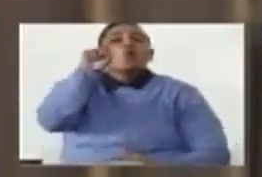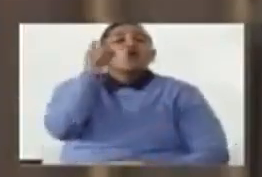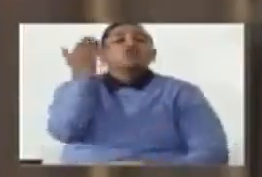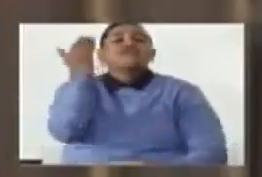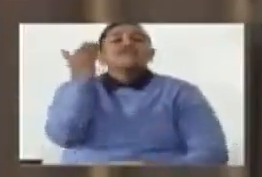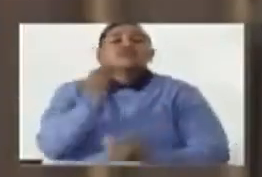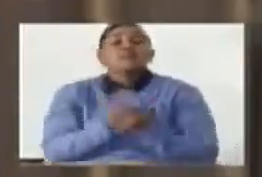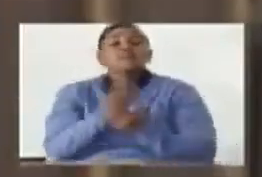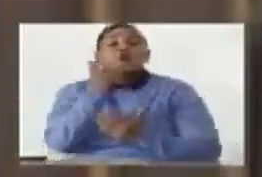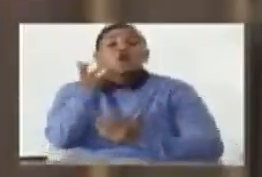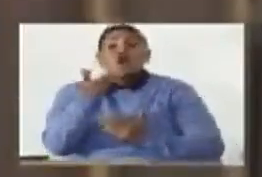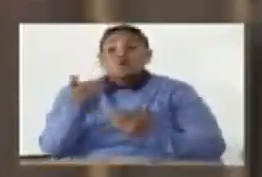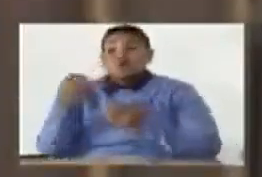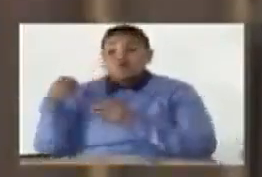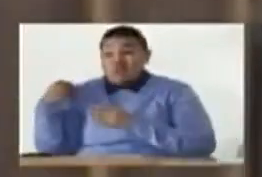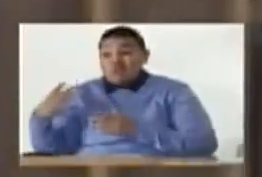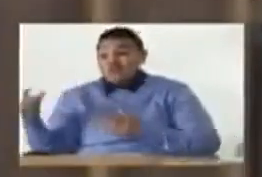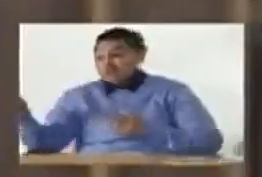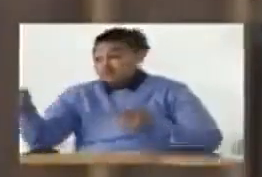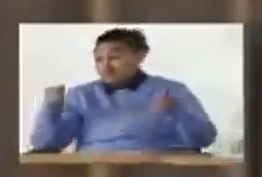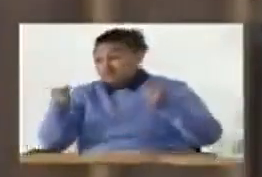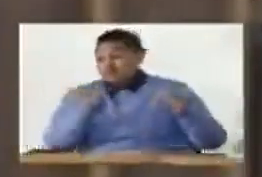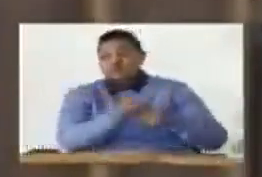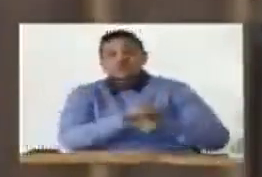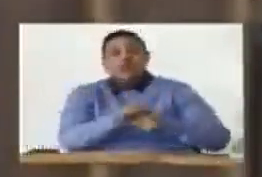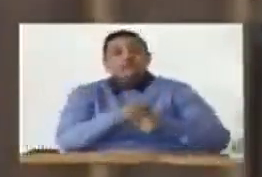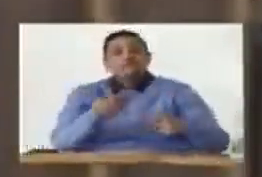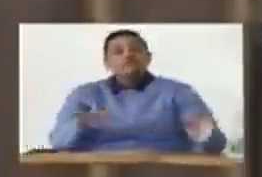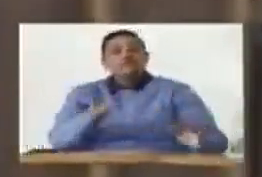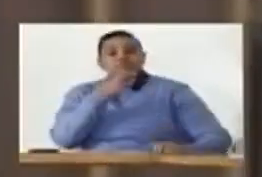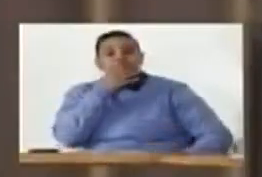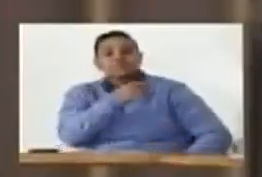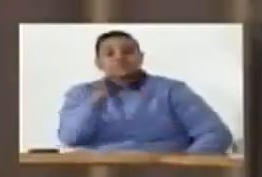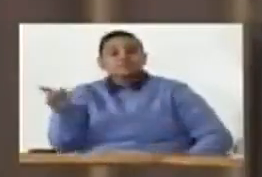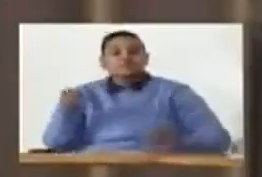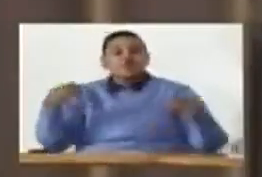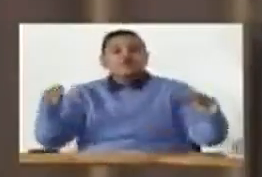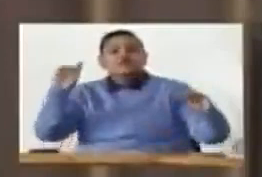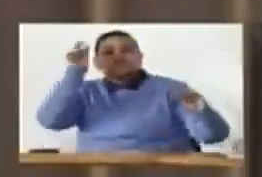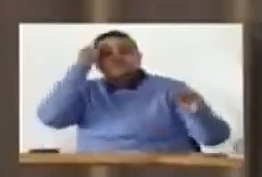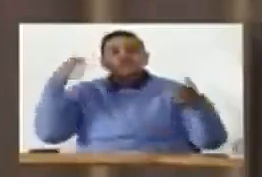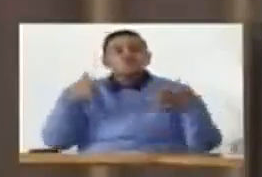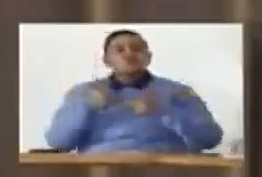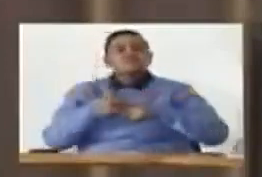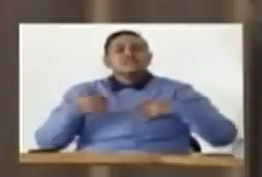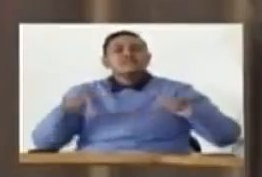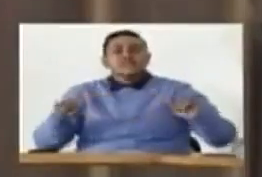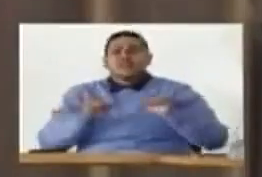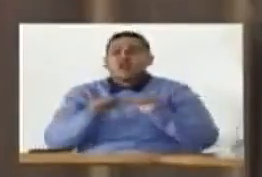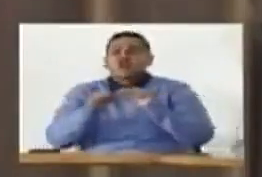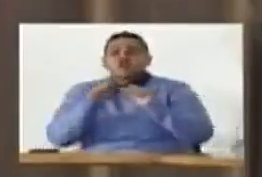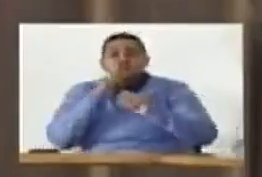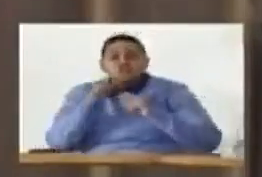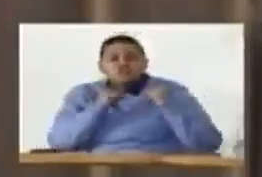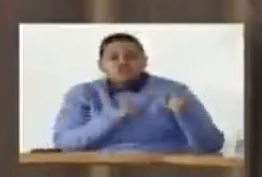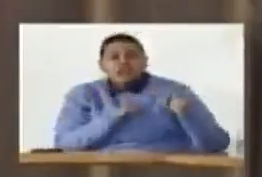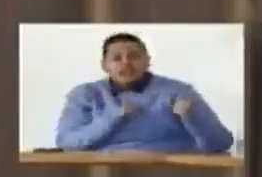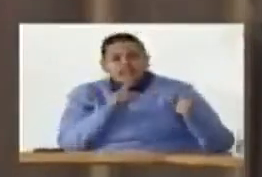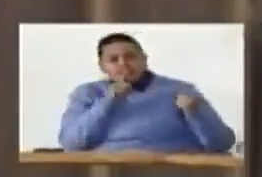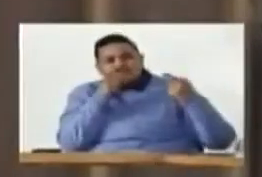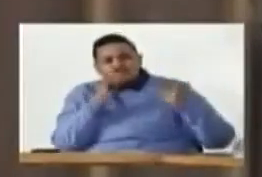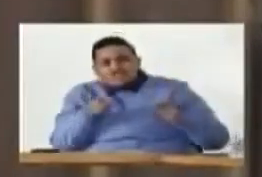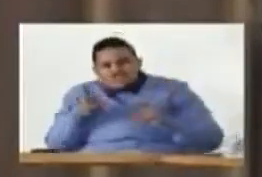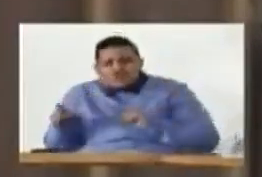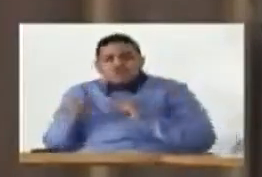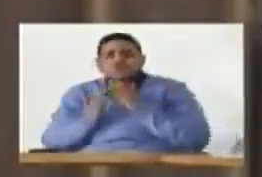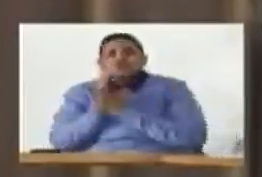1,115 procurement practitioners were trained. The Office of the Cabinet has continued to strengthen